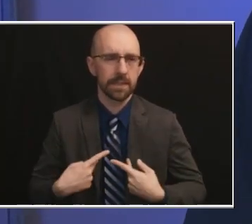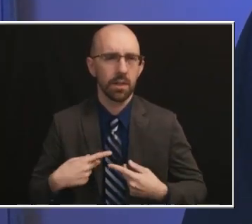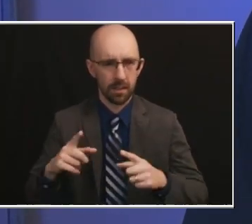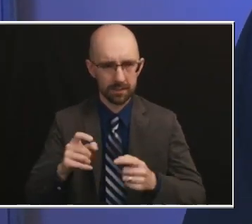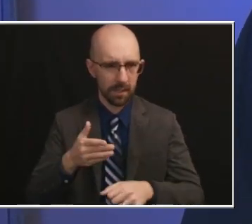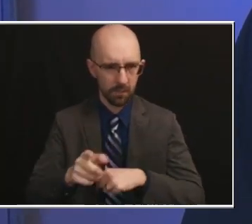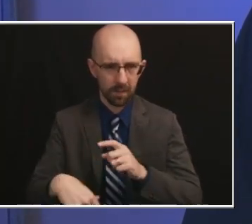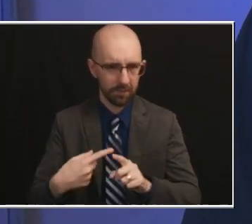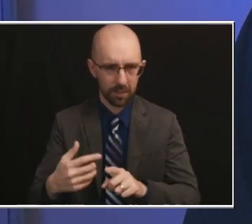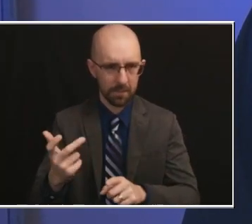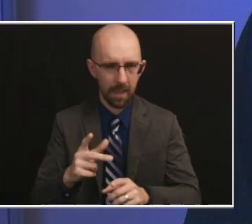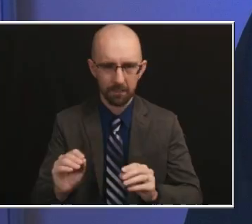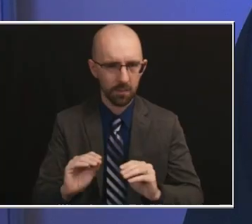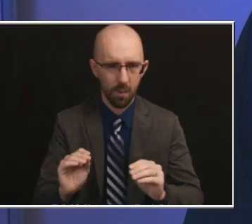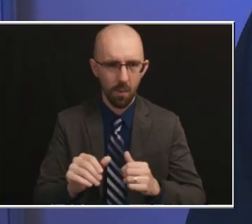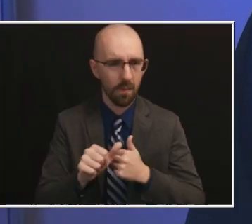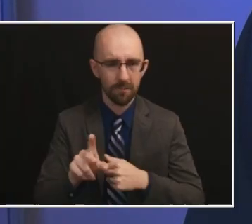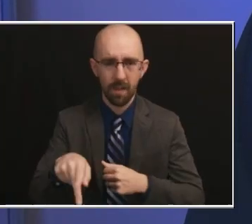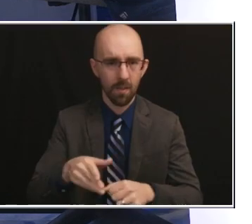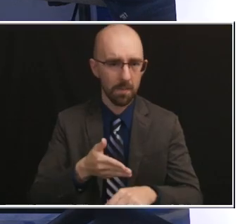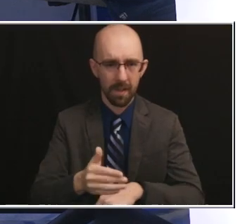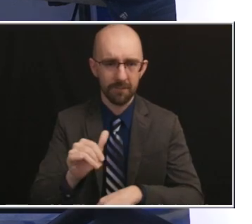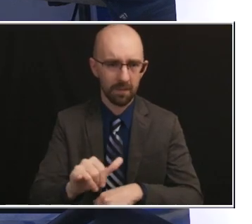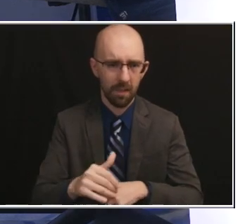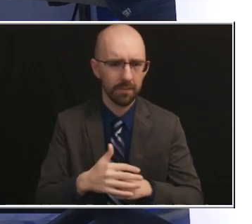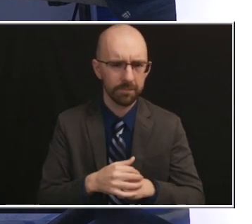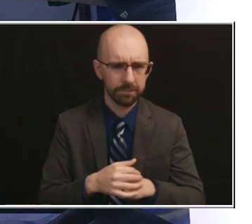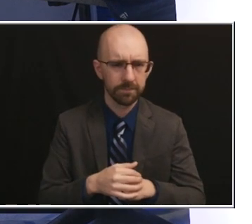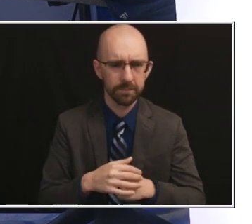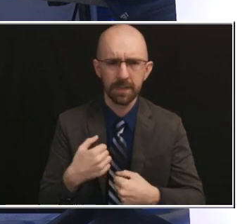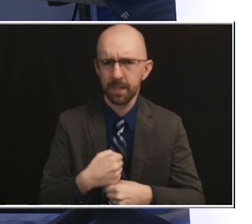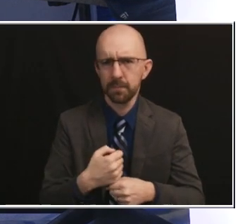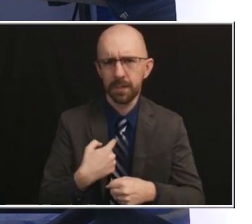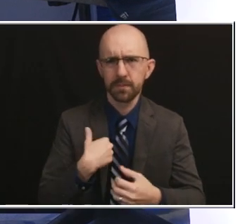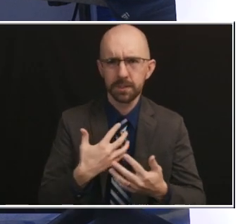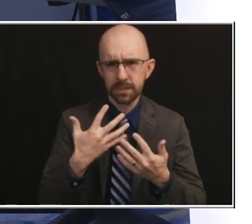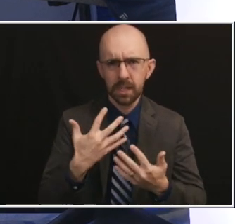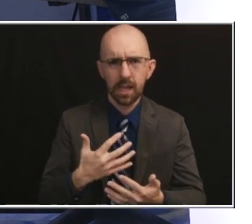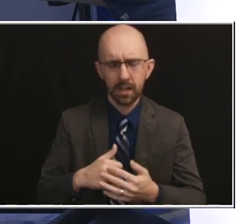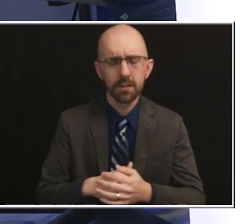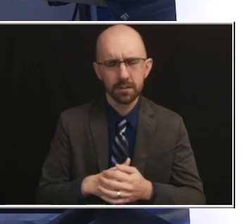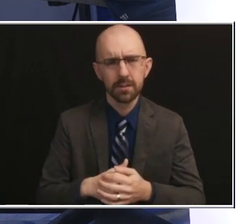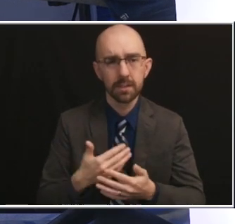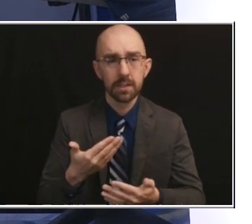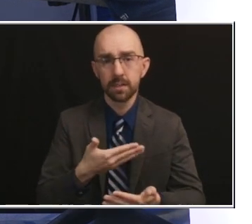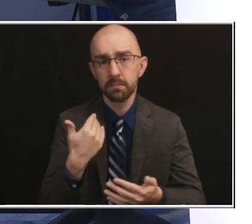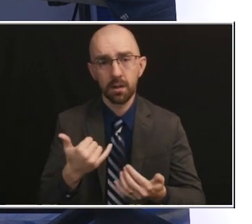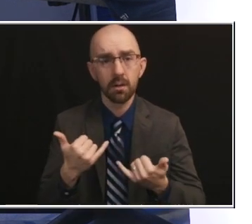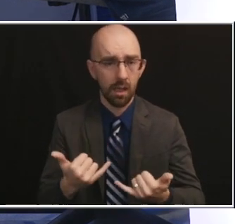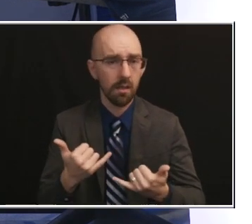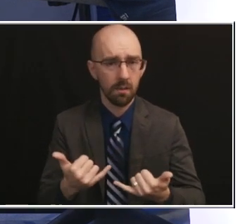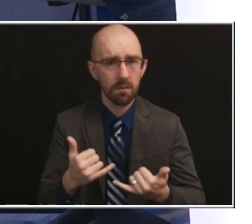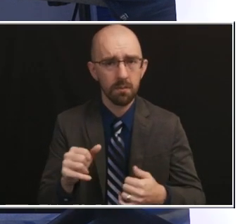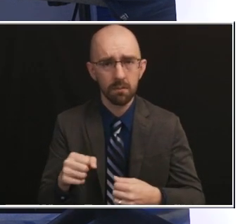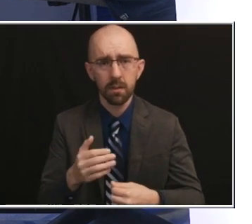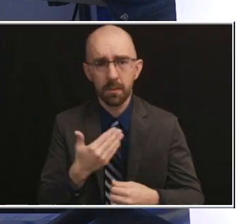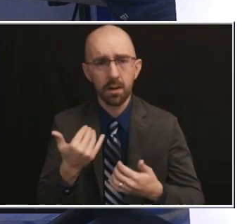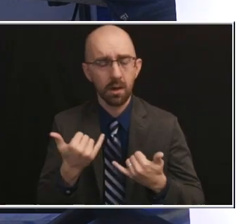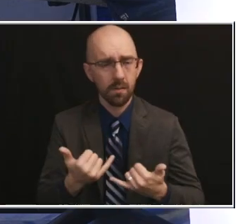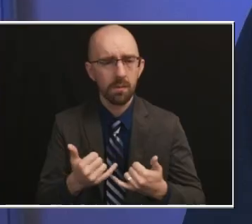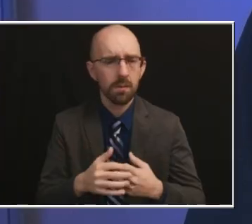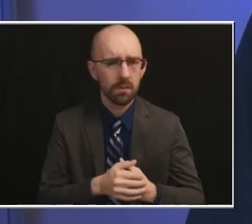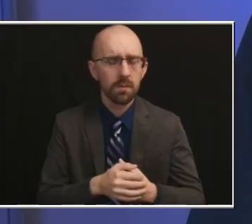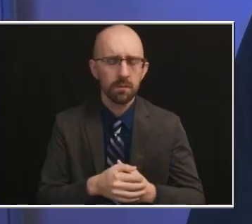no real follow-up after that. That makes me sad. It's a lot better now. That. Yes, it sure is.